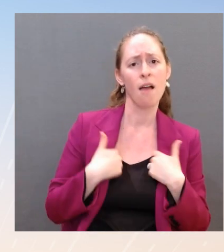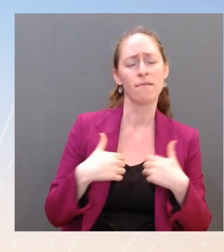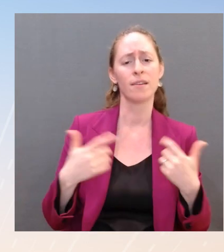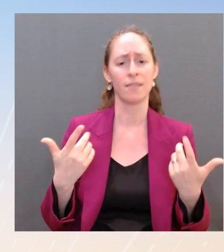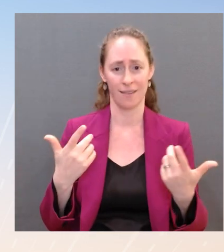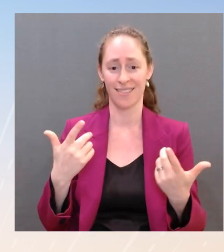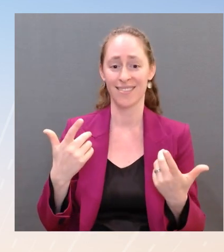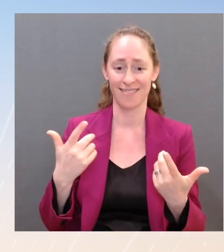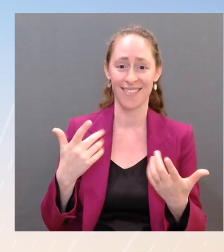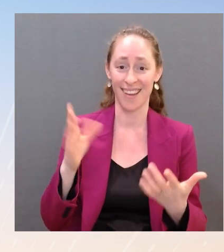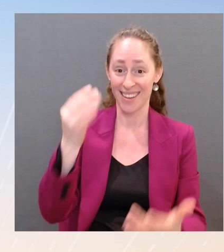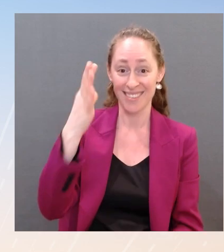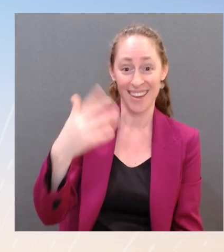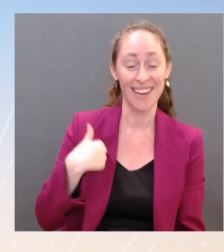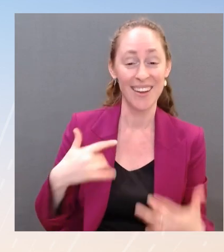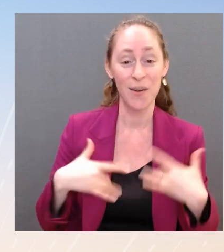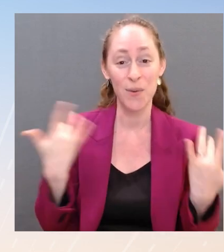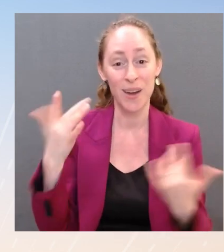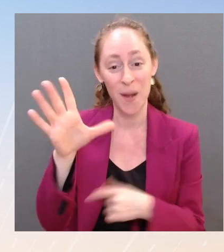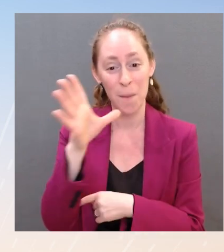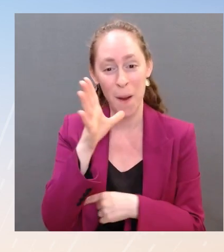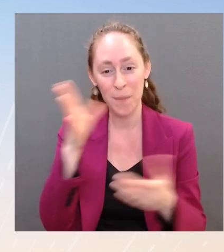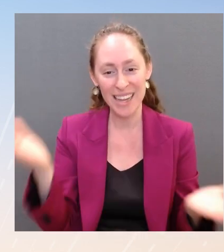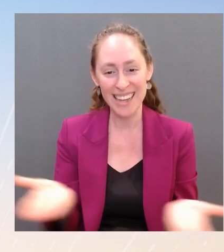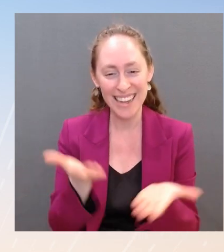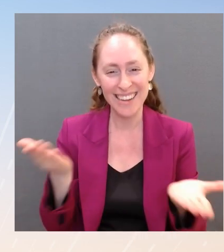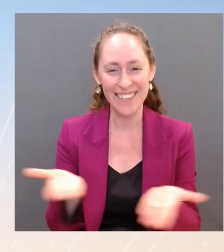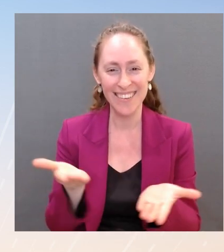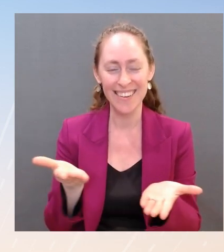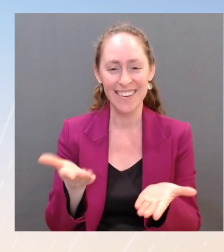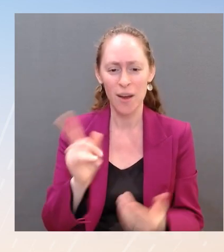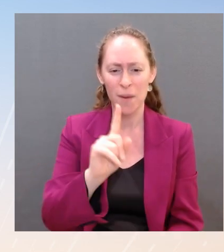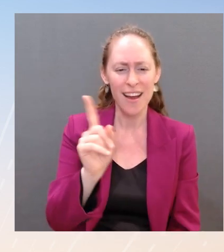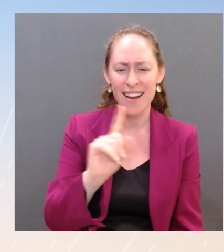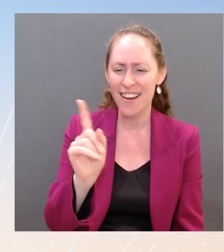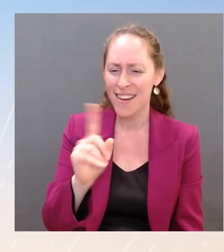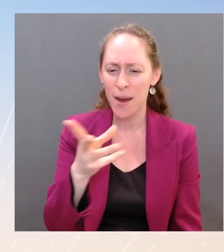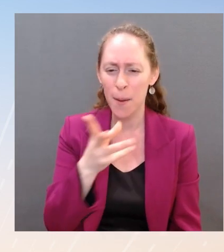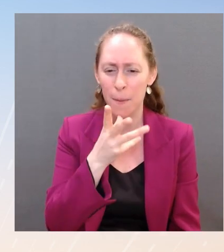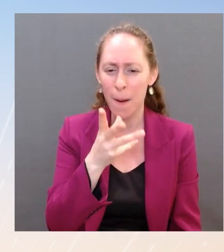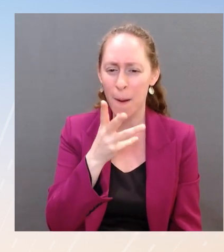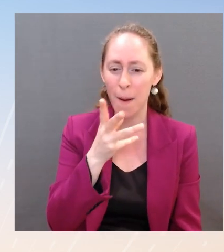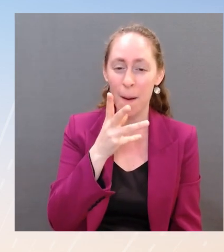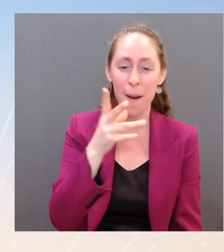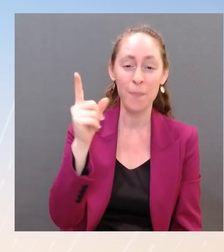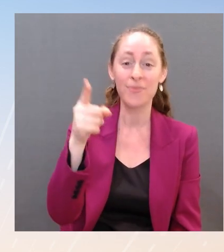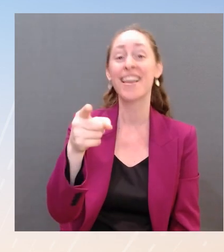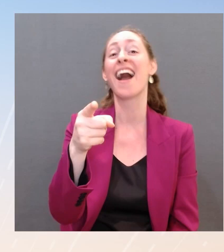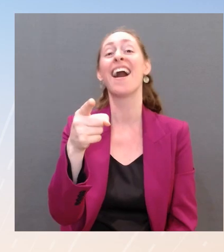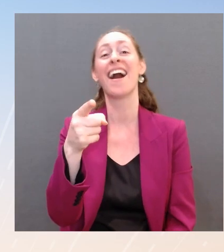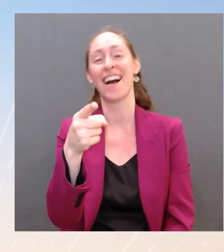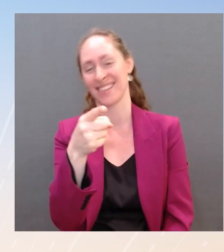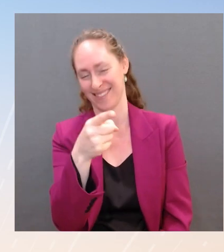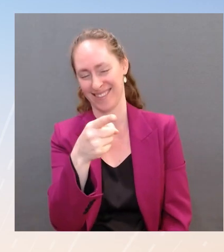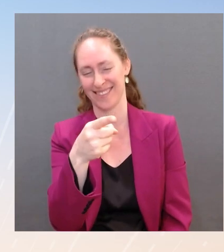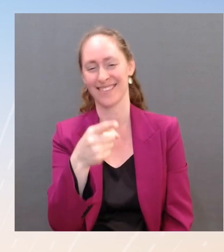is here. Where are you, Mom? Where is she? She's over there in the corner. There she is.